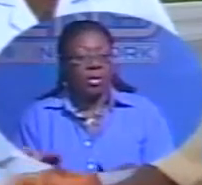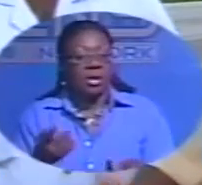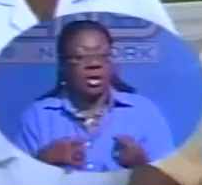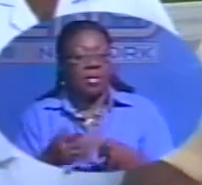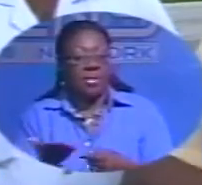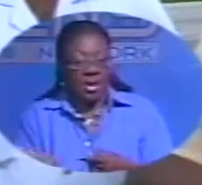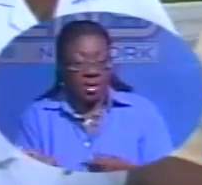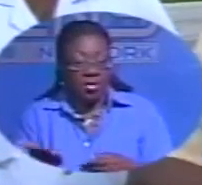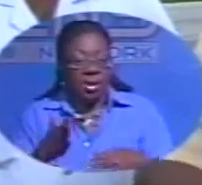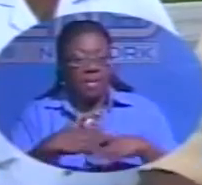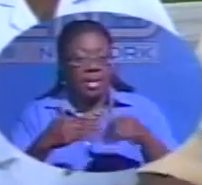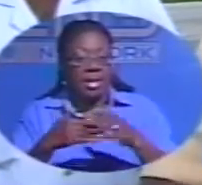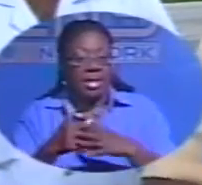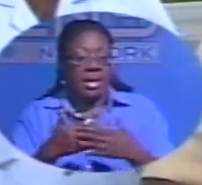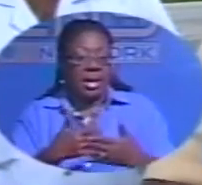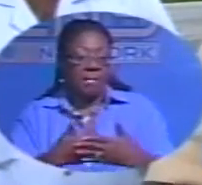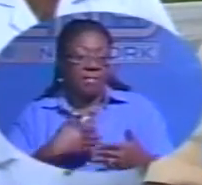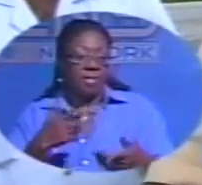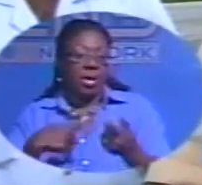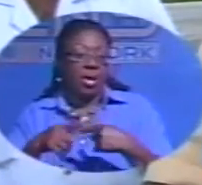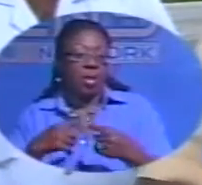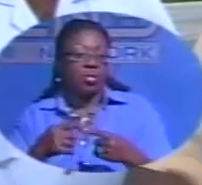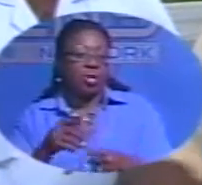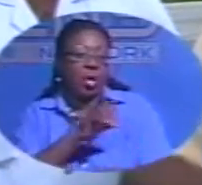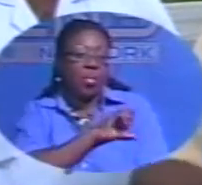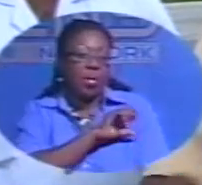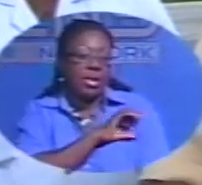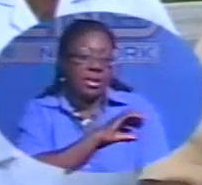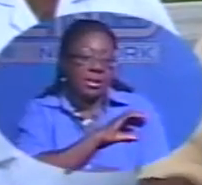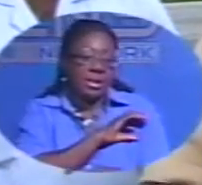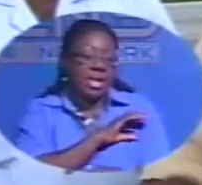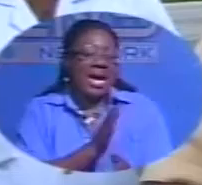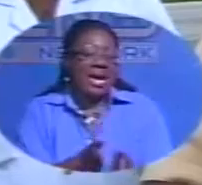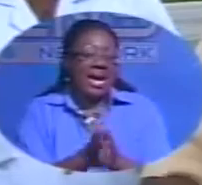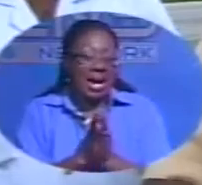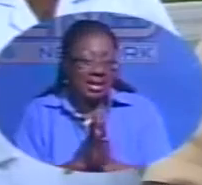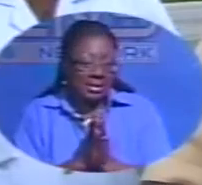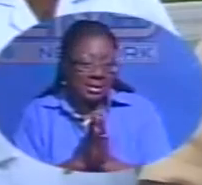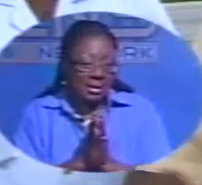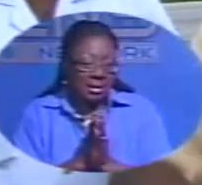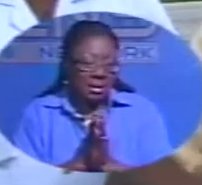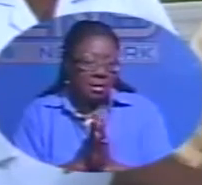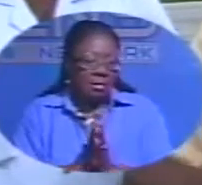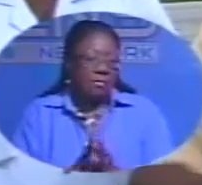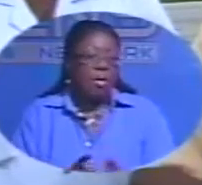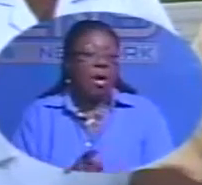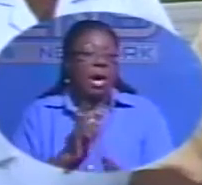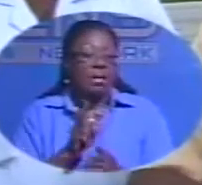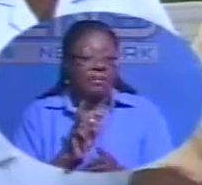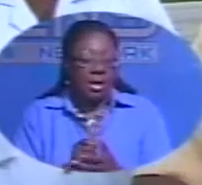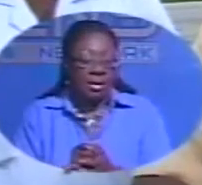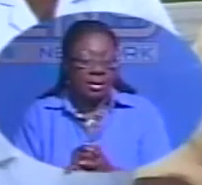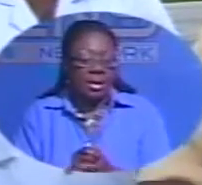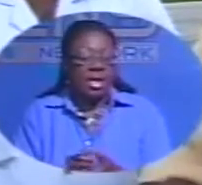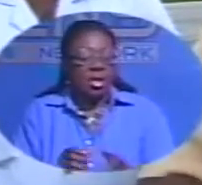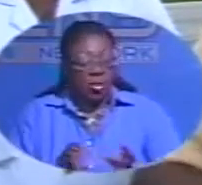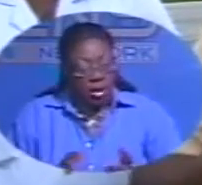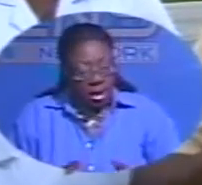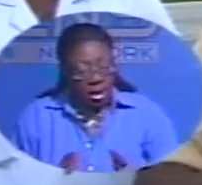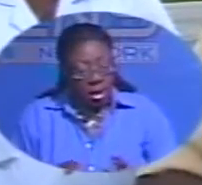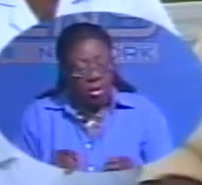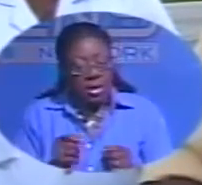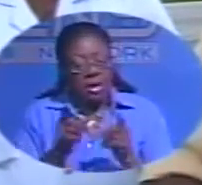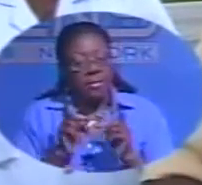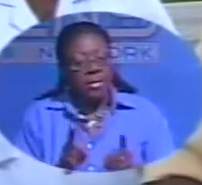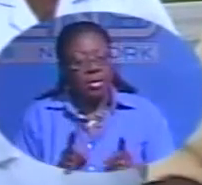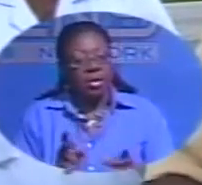the police station and asking us advice on situations. So we are actually encouraging persons to come to us and whereby to deal with matters from